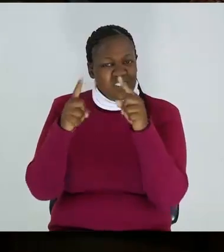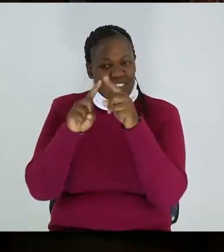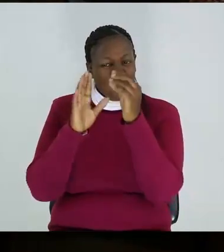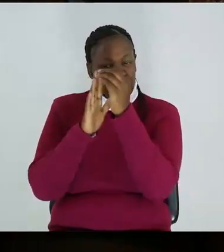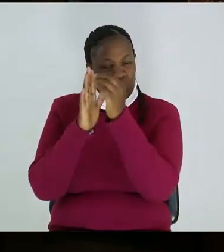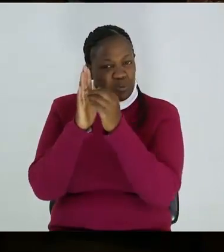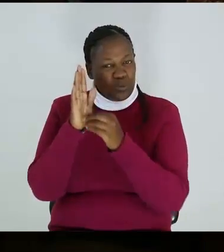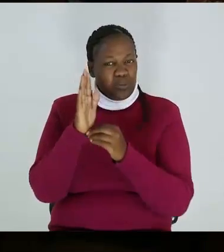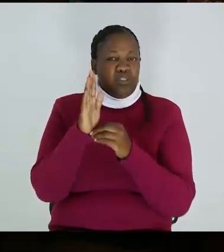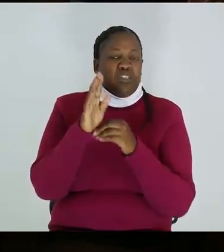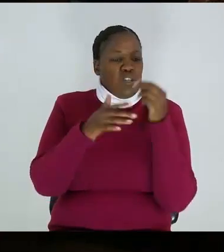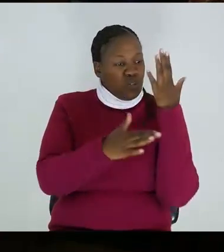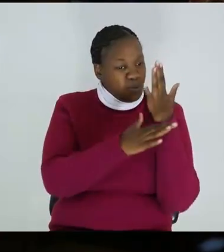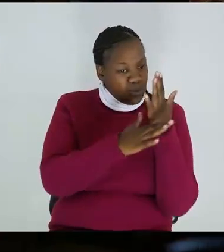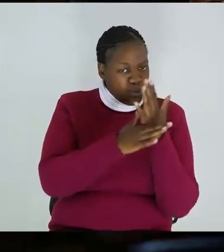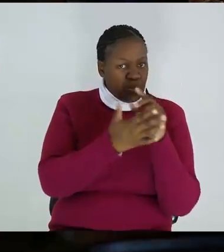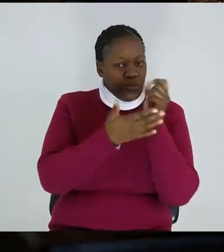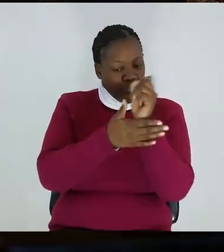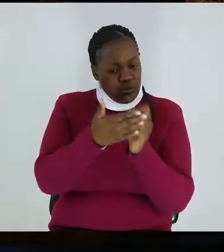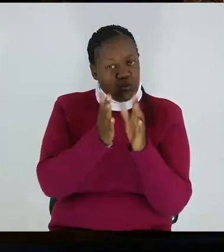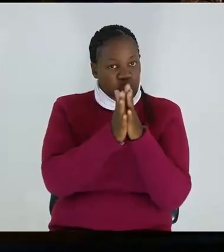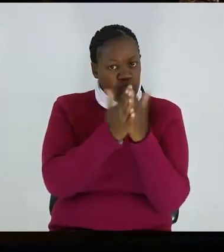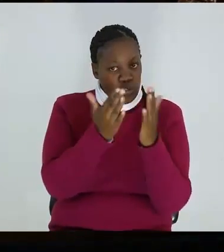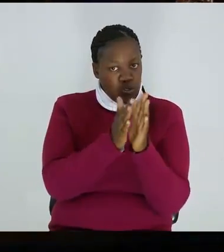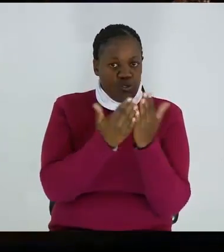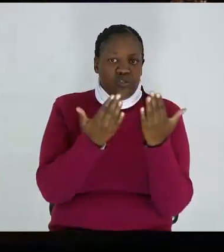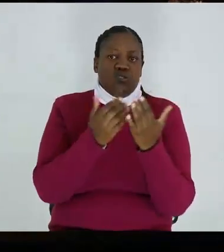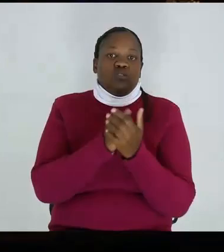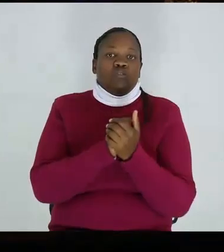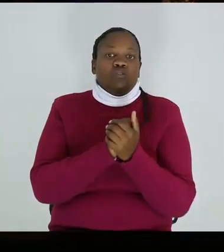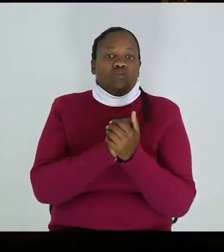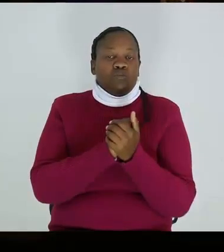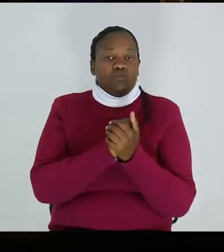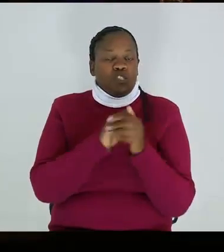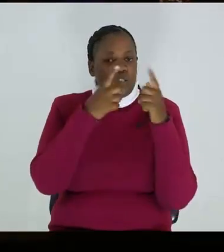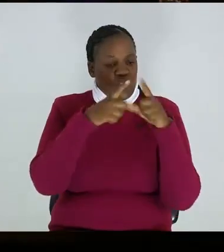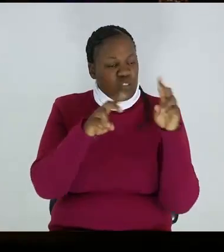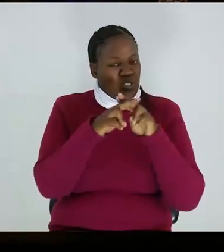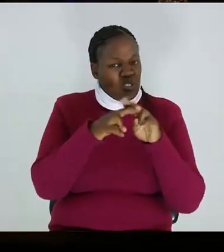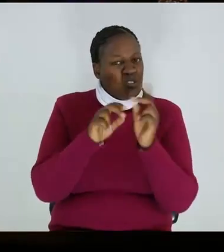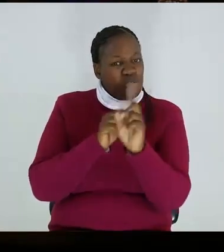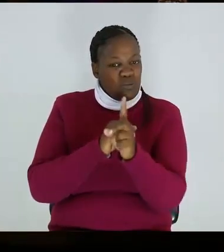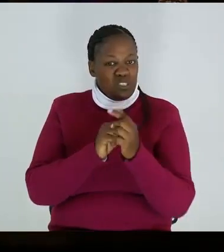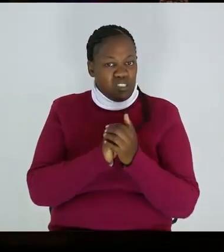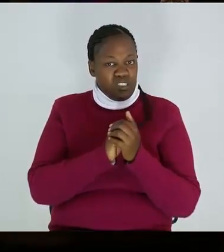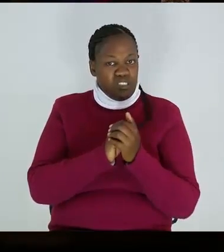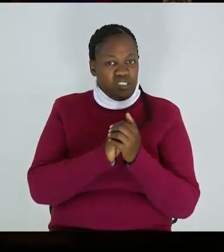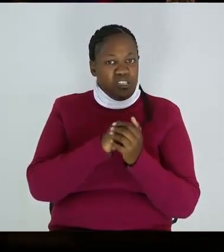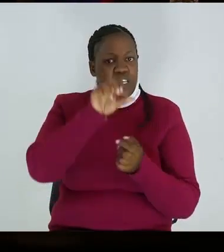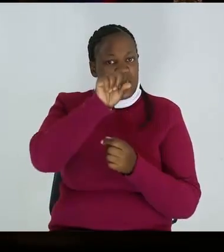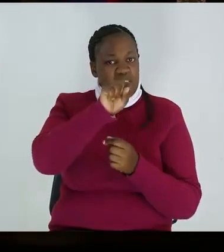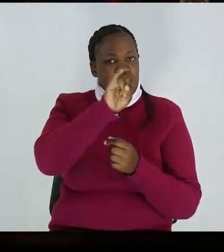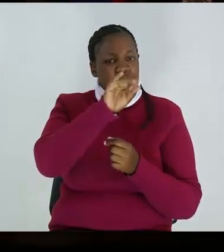has for working with literature. We should look at those frequently used. Like a simile, right, ma'am? And